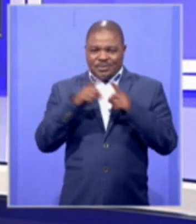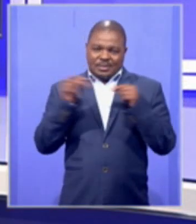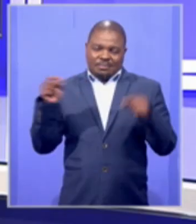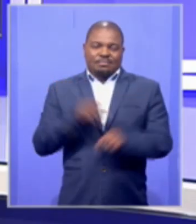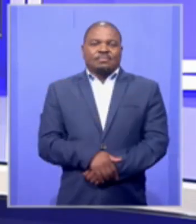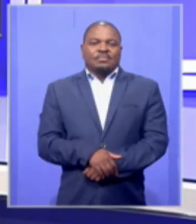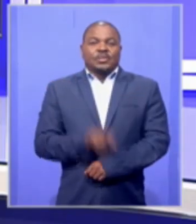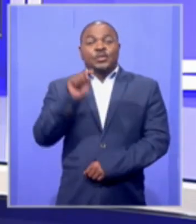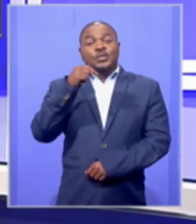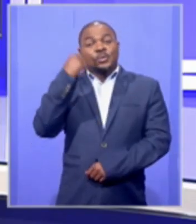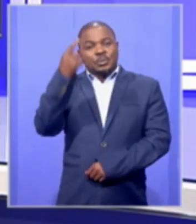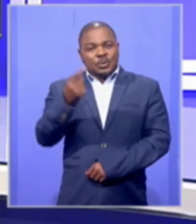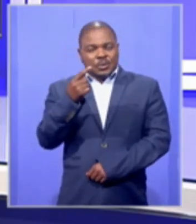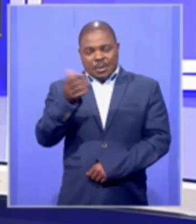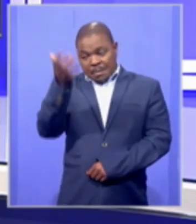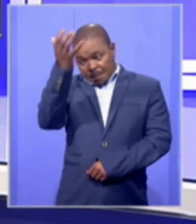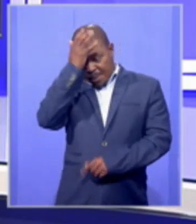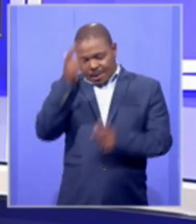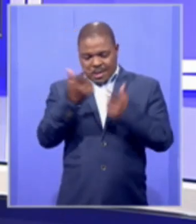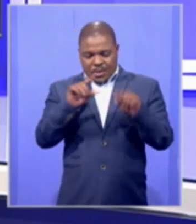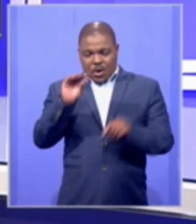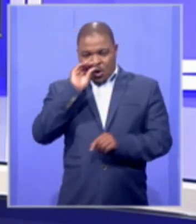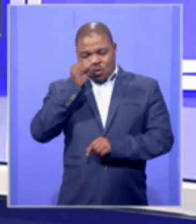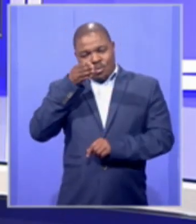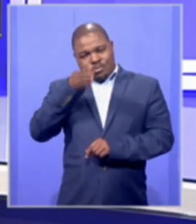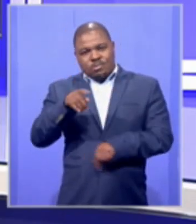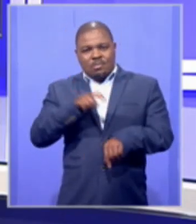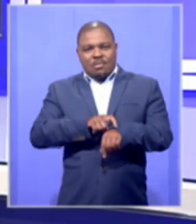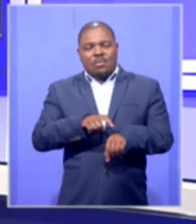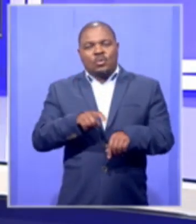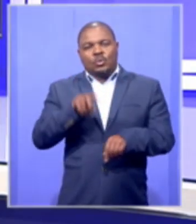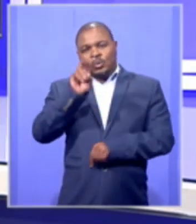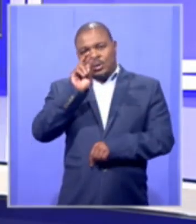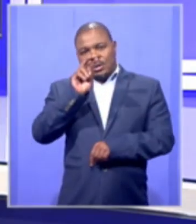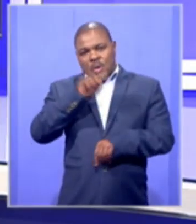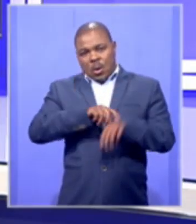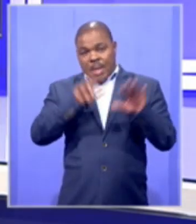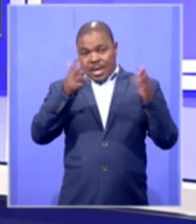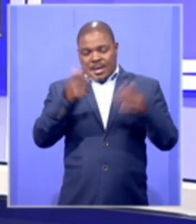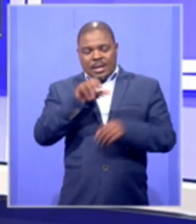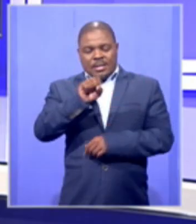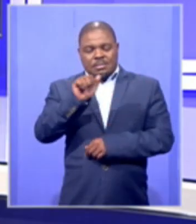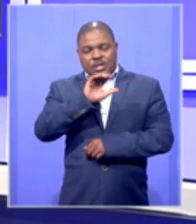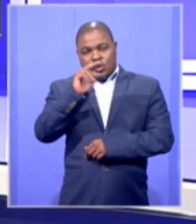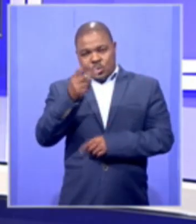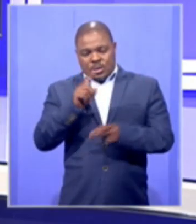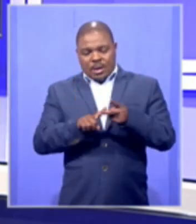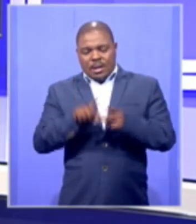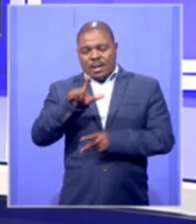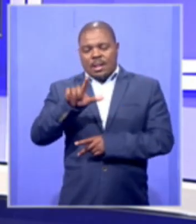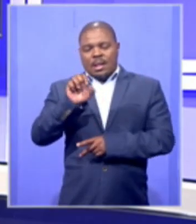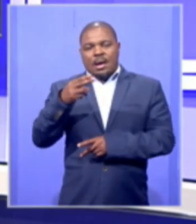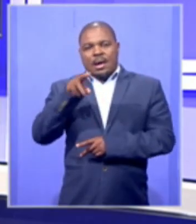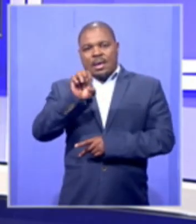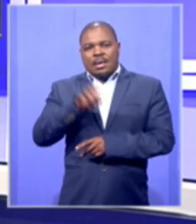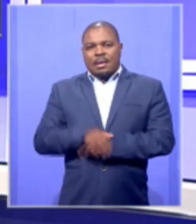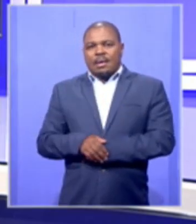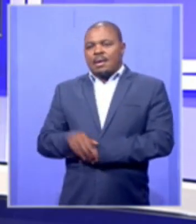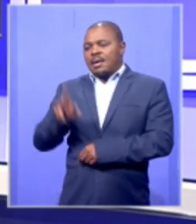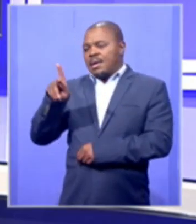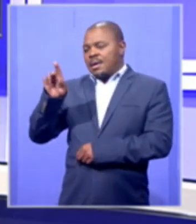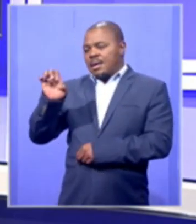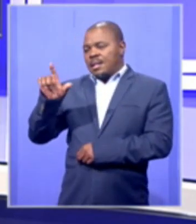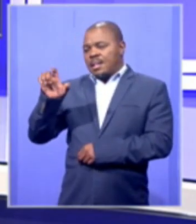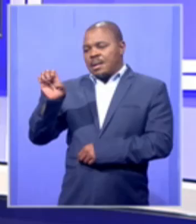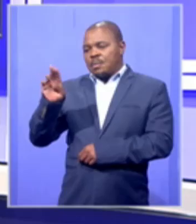segong jono kgaso e latelang ke ya sepedi ka moso mo SABC 2 le SABC le hae ga jana ke go tlogela le ke lebogile kgaje ka tsa maemo